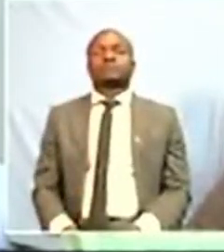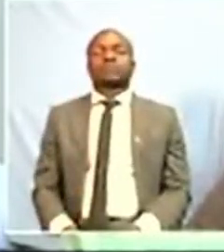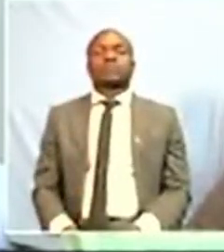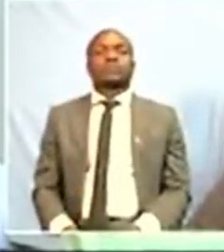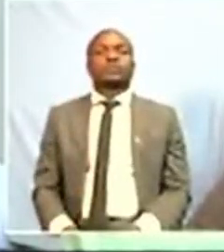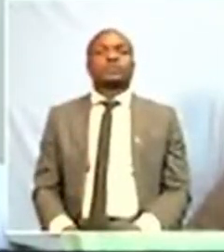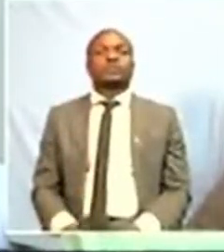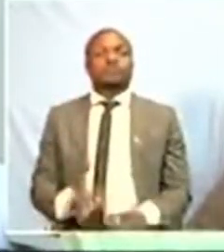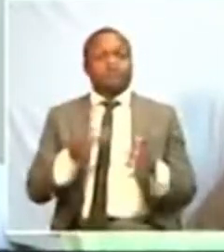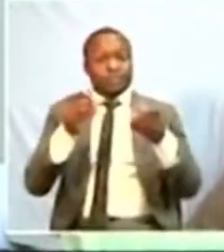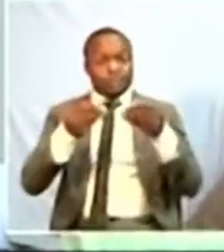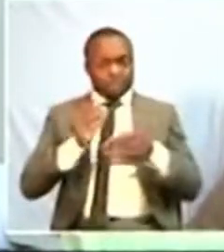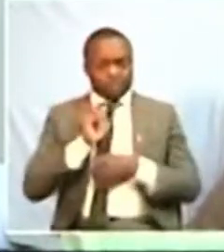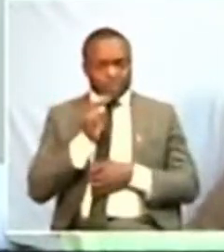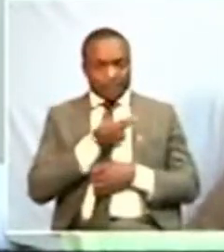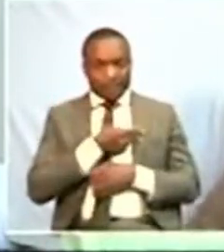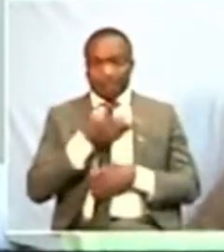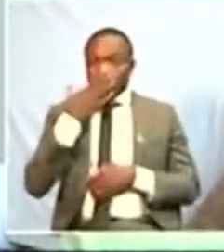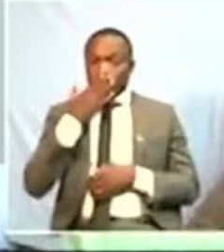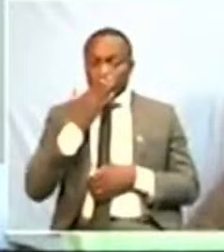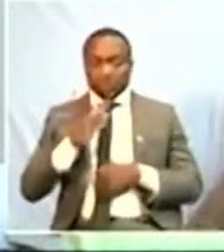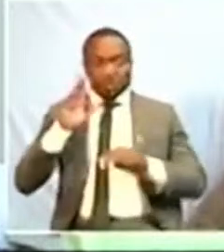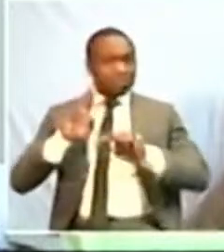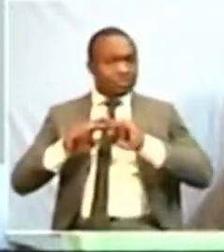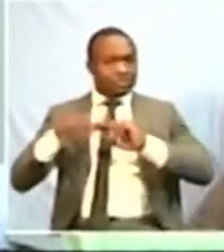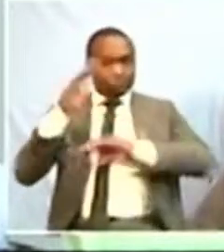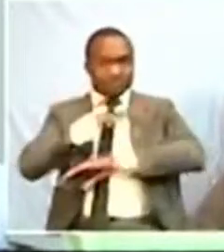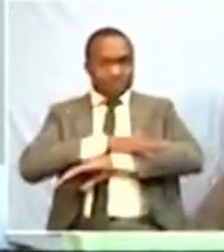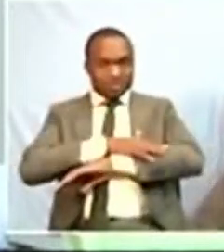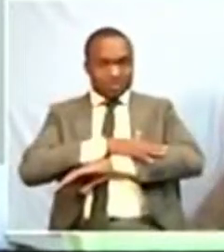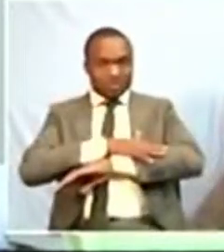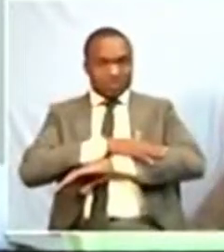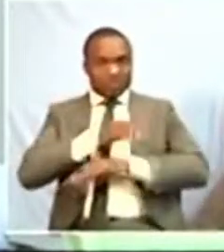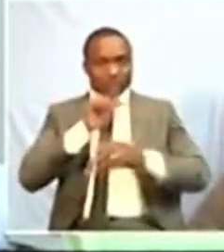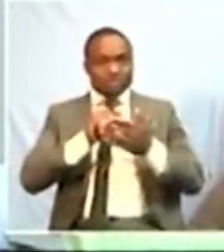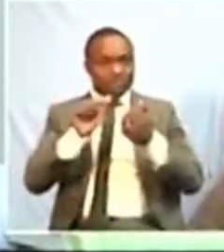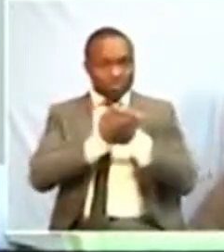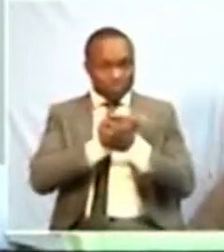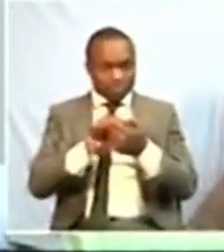is giving us bad desks which are wappy.